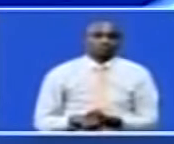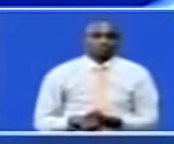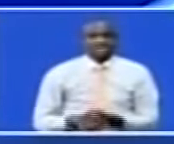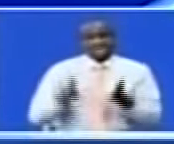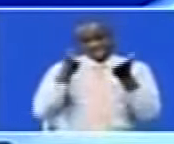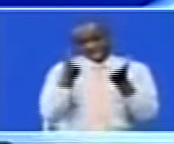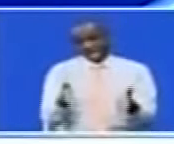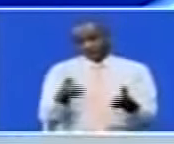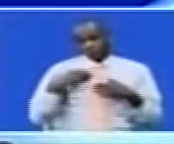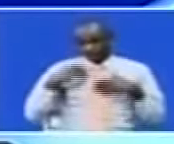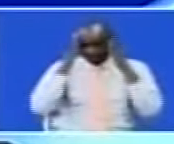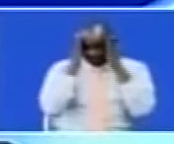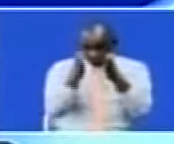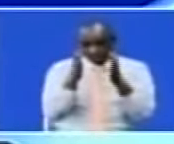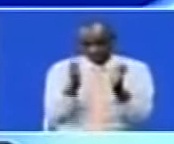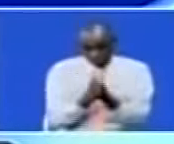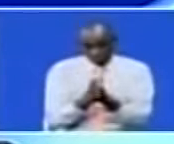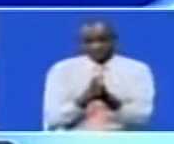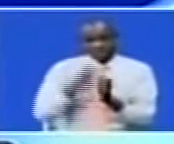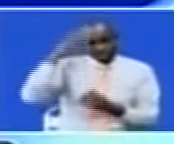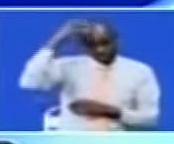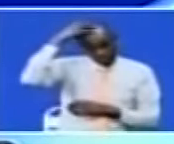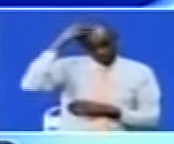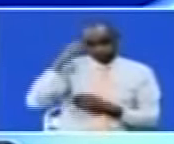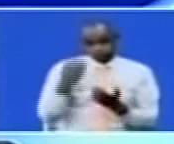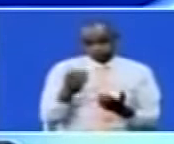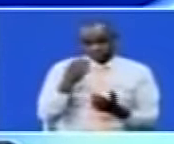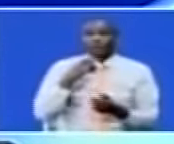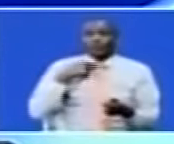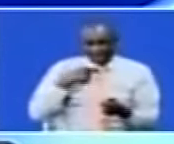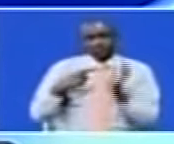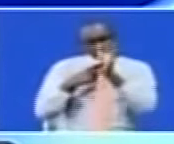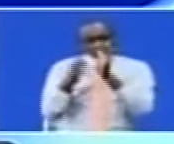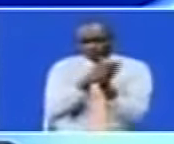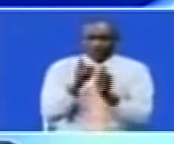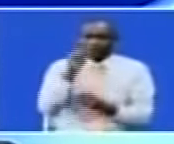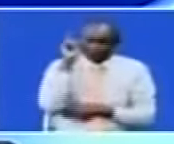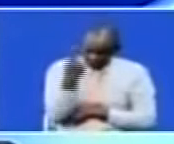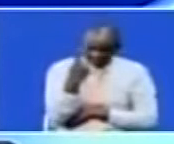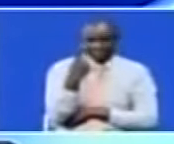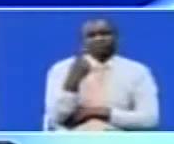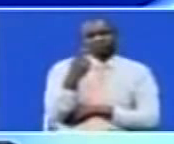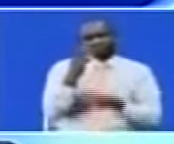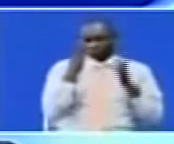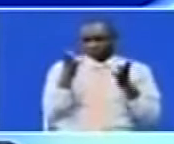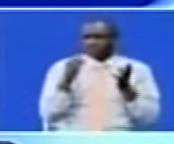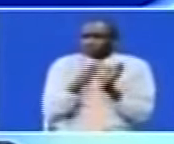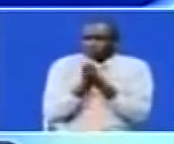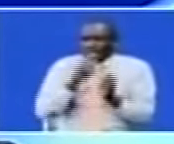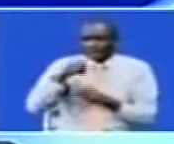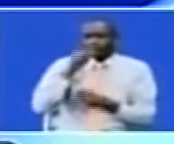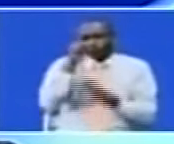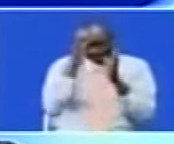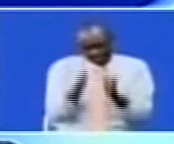Let's now still focus on the Pope, and we bring you the story of Kenya's first Cardinal Maurice Otunga. KTN's Dorcas Ongira narrates